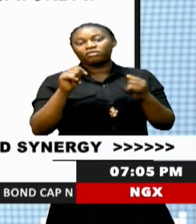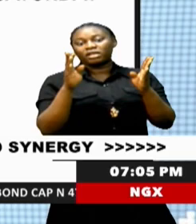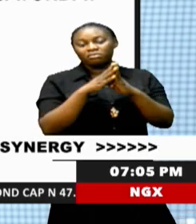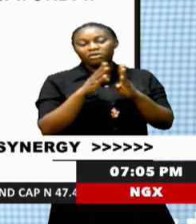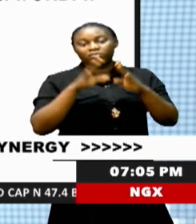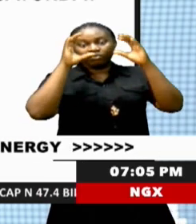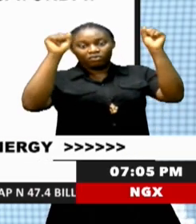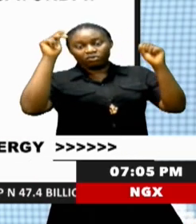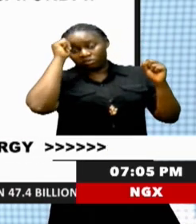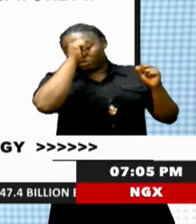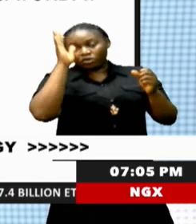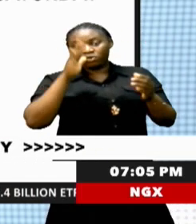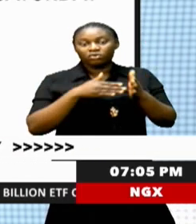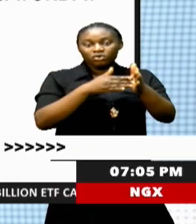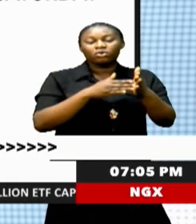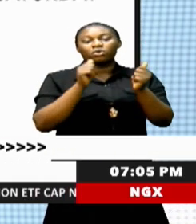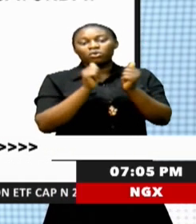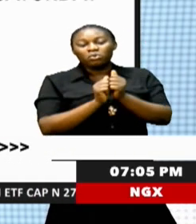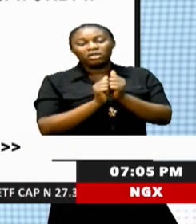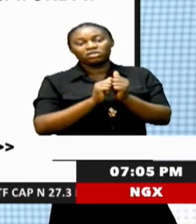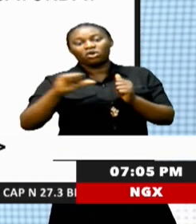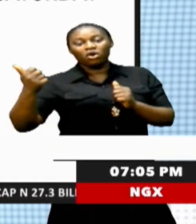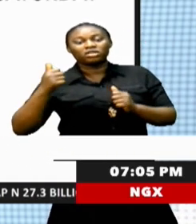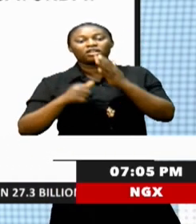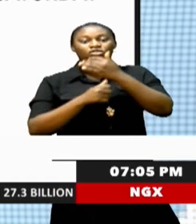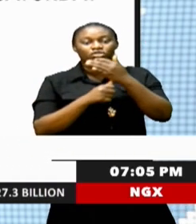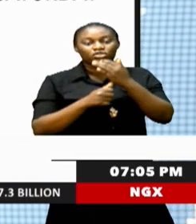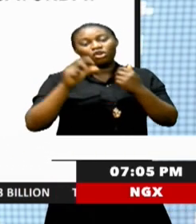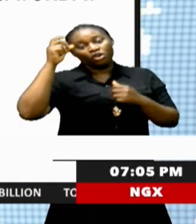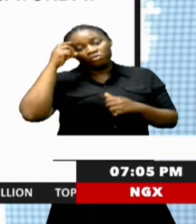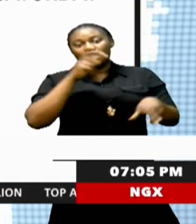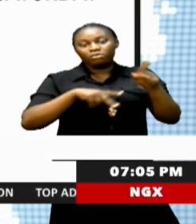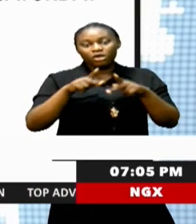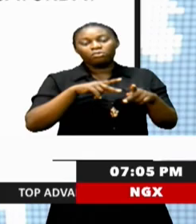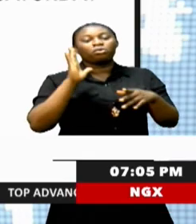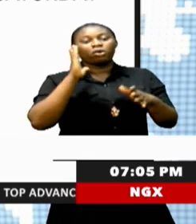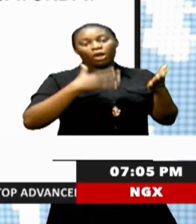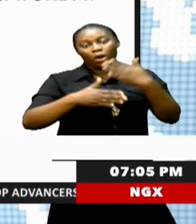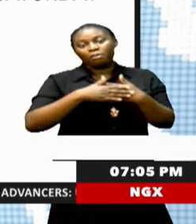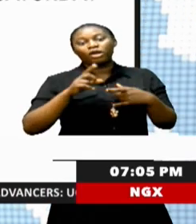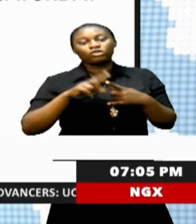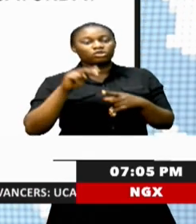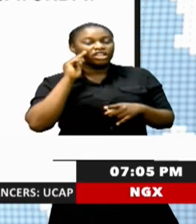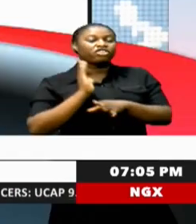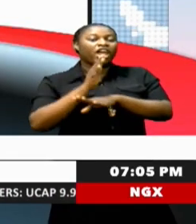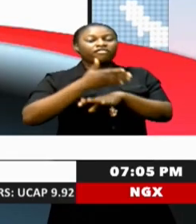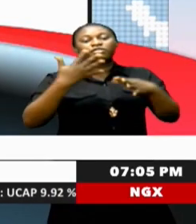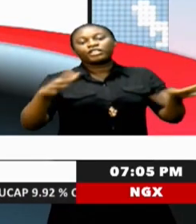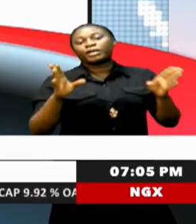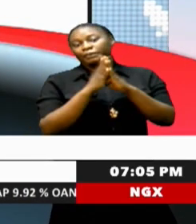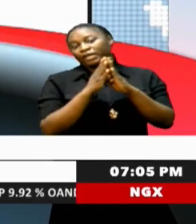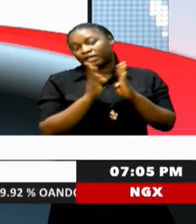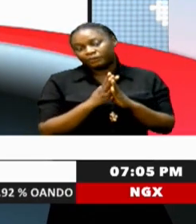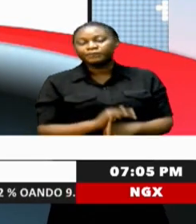be accompanied by senior government officials, will return to the country at the conclusion of the meeting.